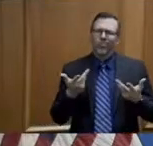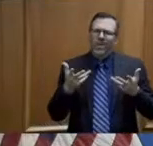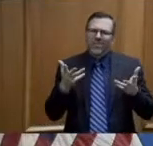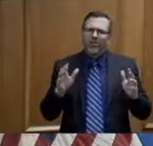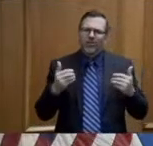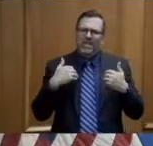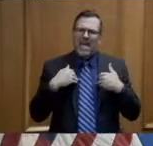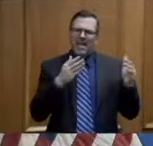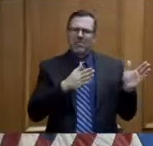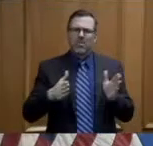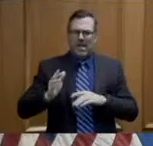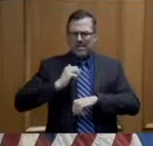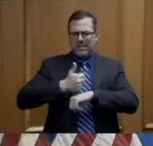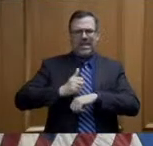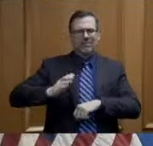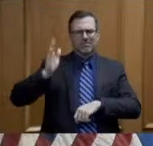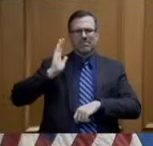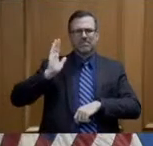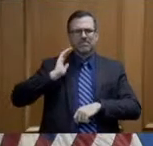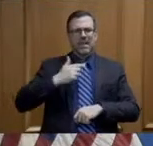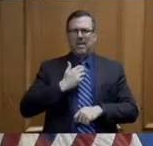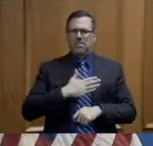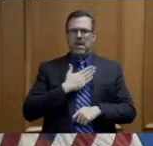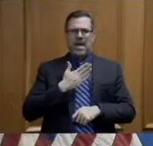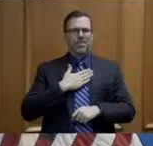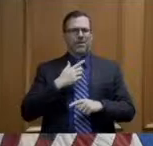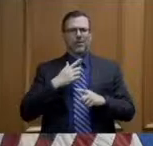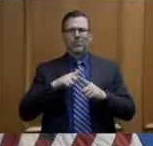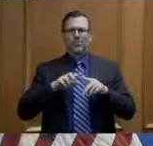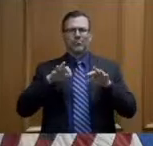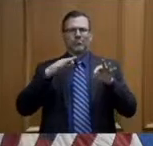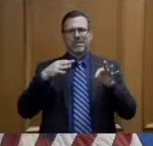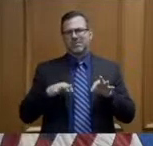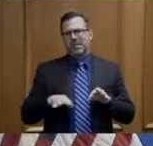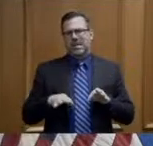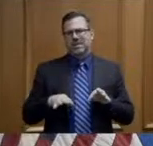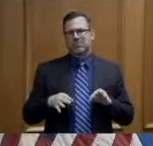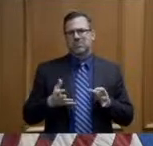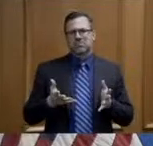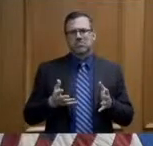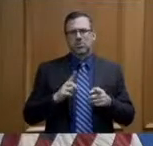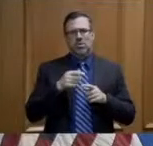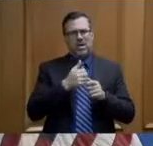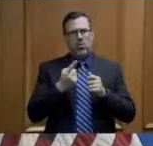discuss that at length with anybody who wants to talk about that.